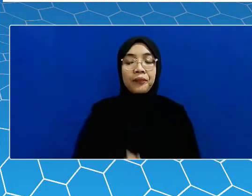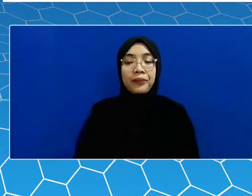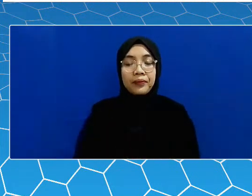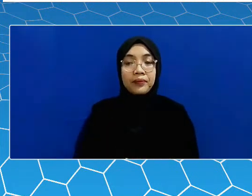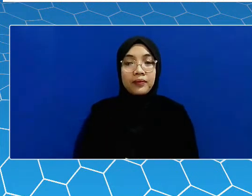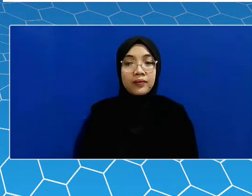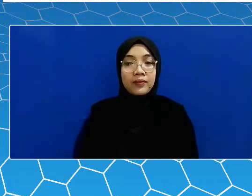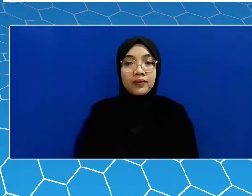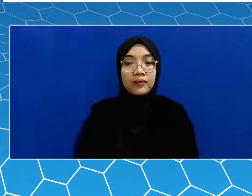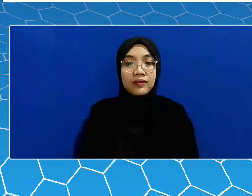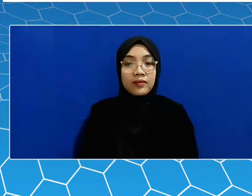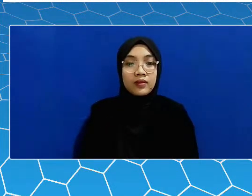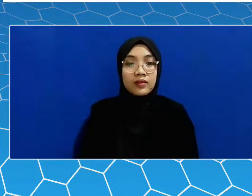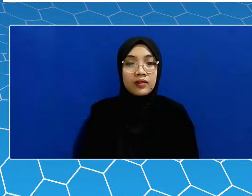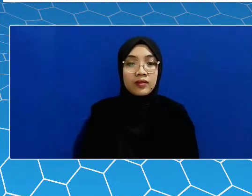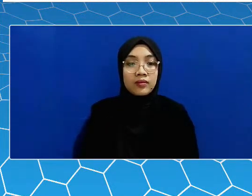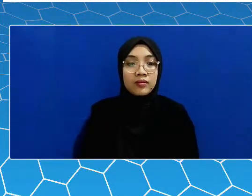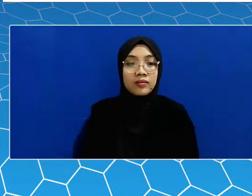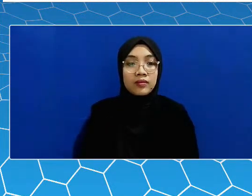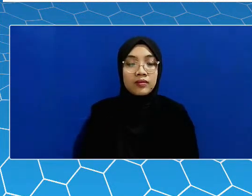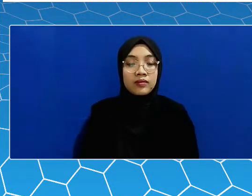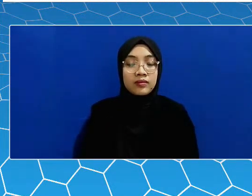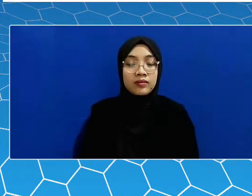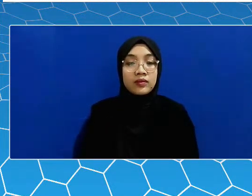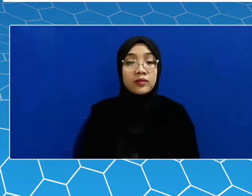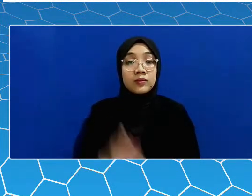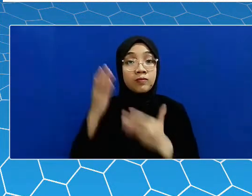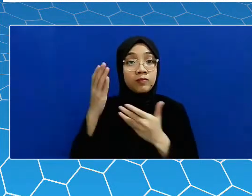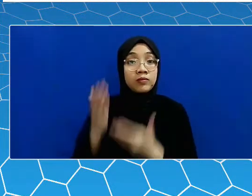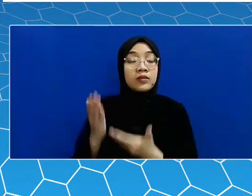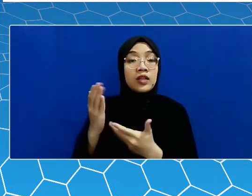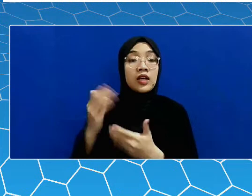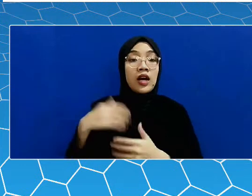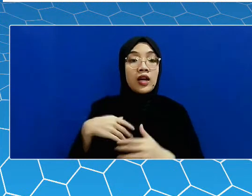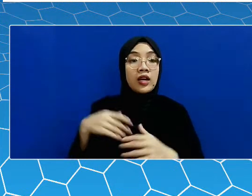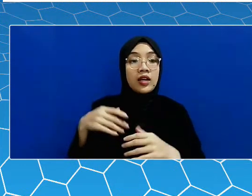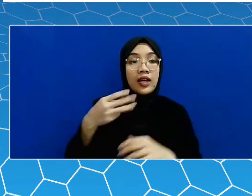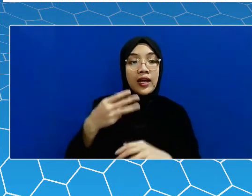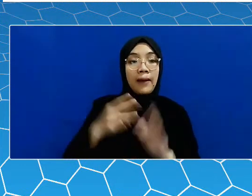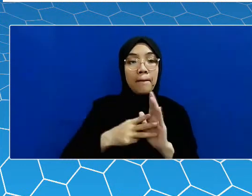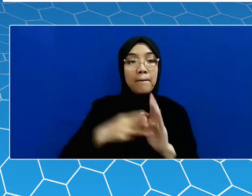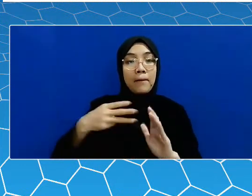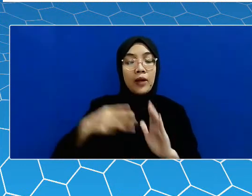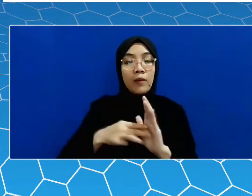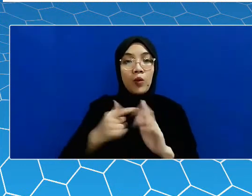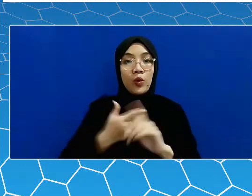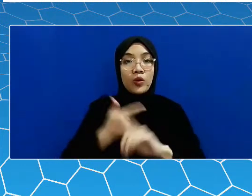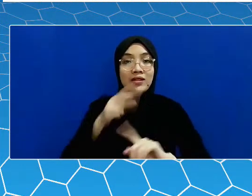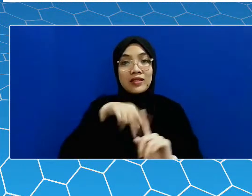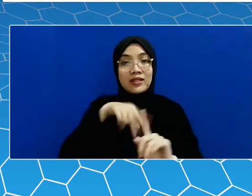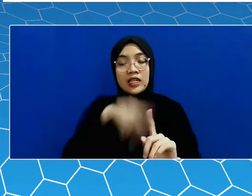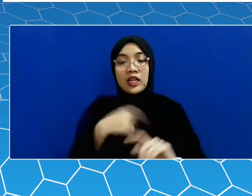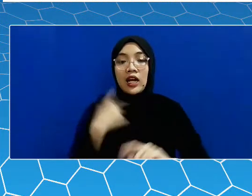Slide. This is the e-memory screening. Is one of our invention. Is provide three features there, and the first is